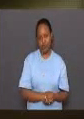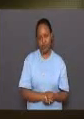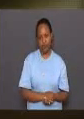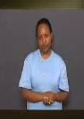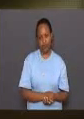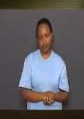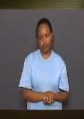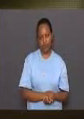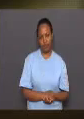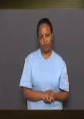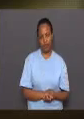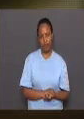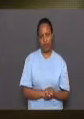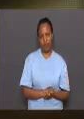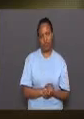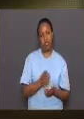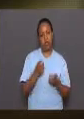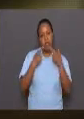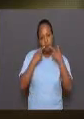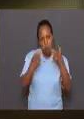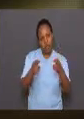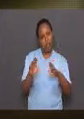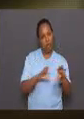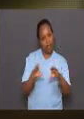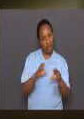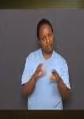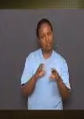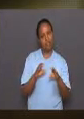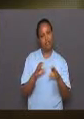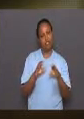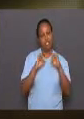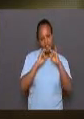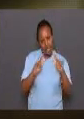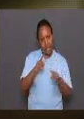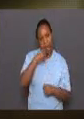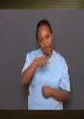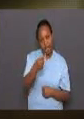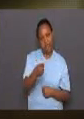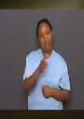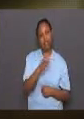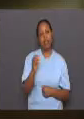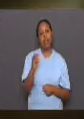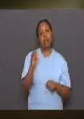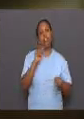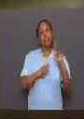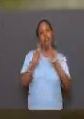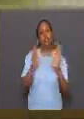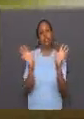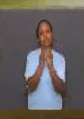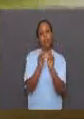made public through reports, news items, and public meetings.